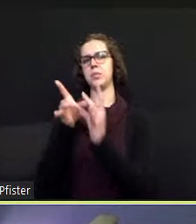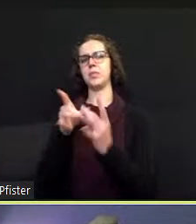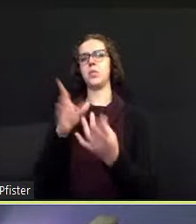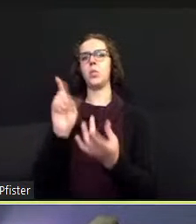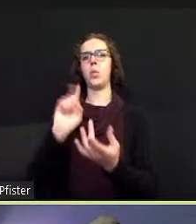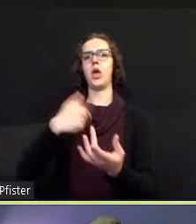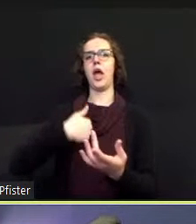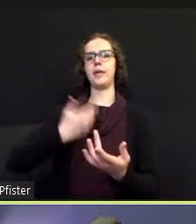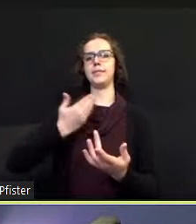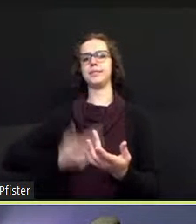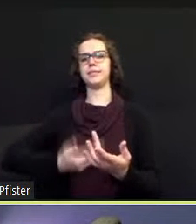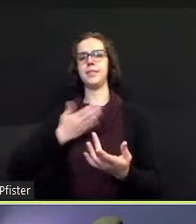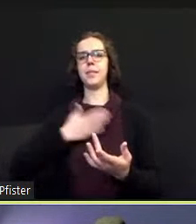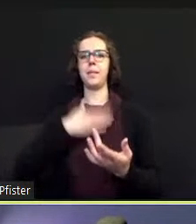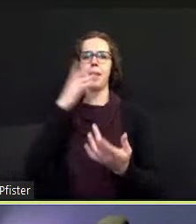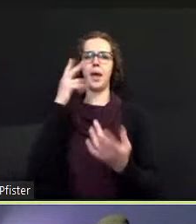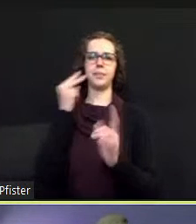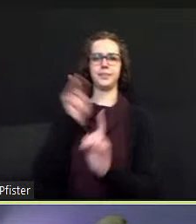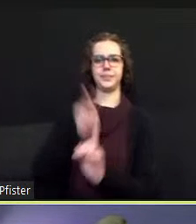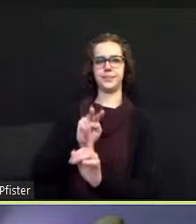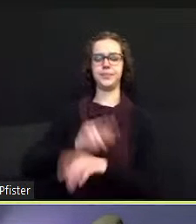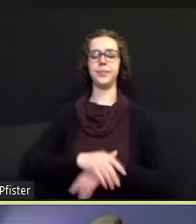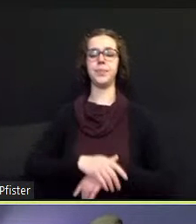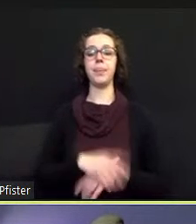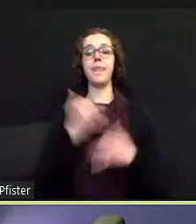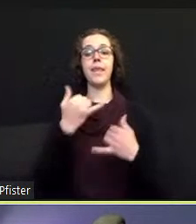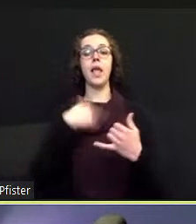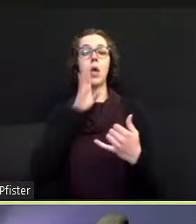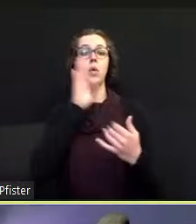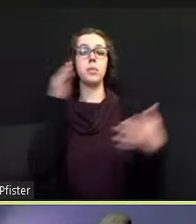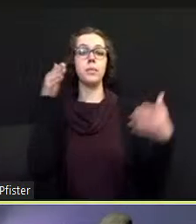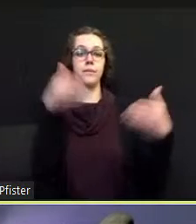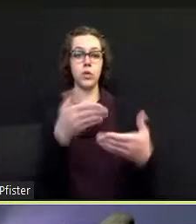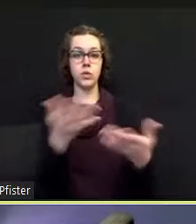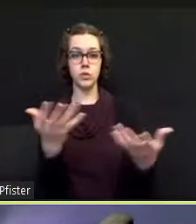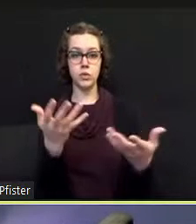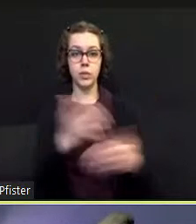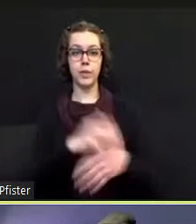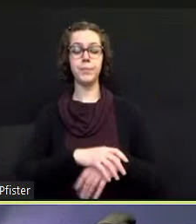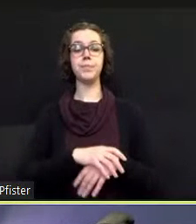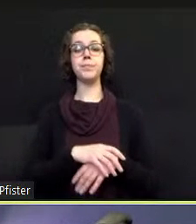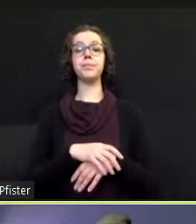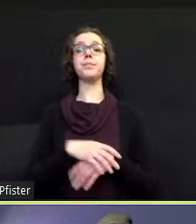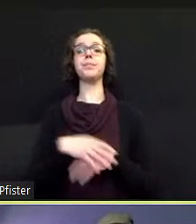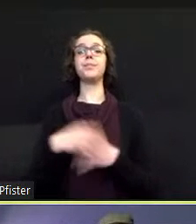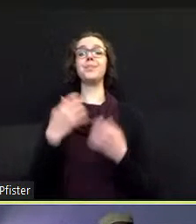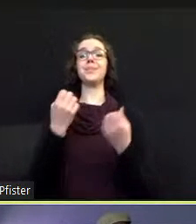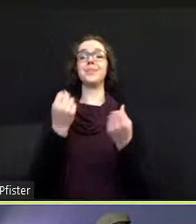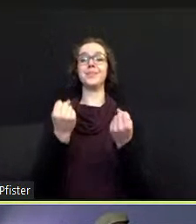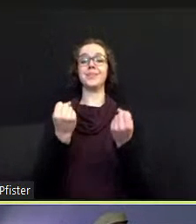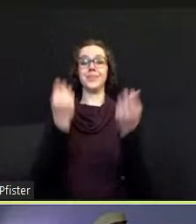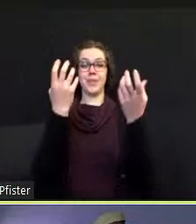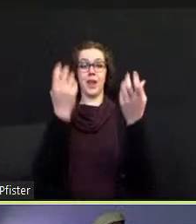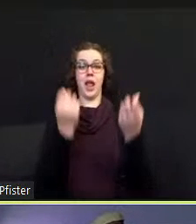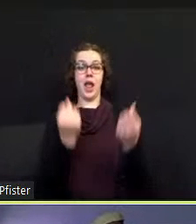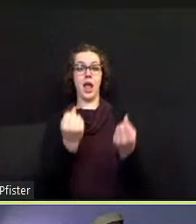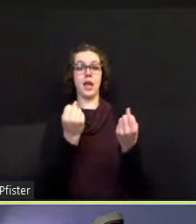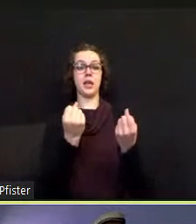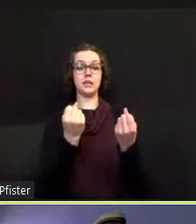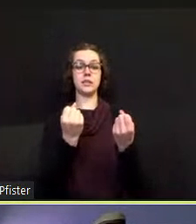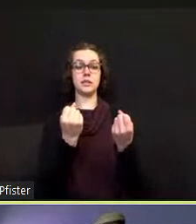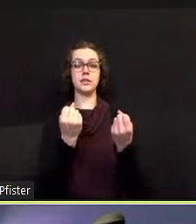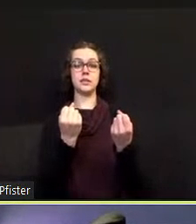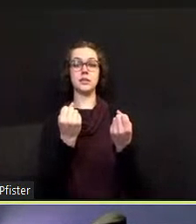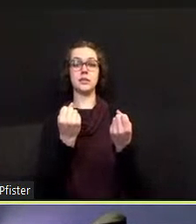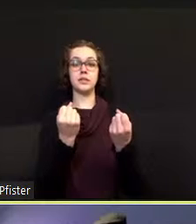positionality. So what I want to be focusing on here is that sign language has